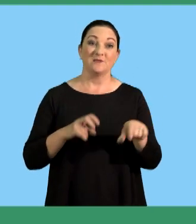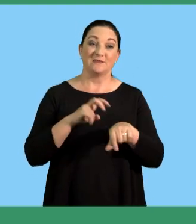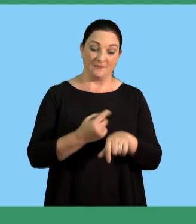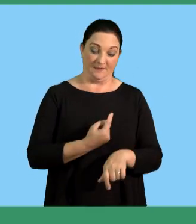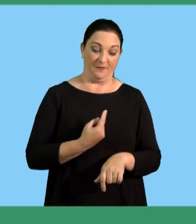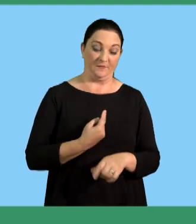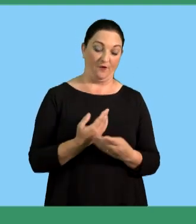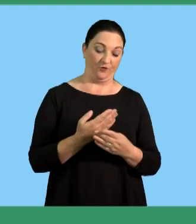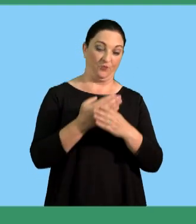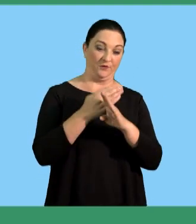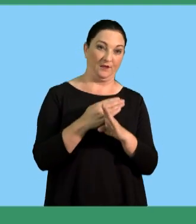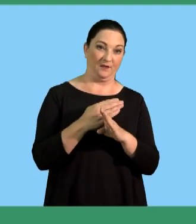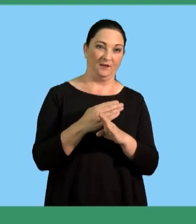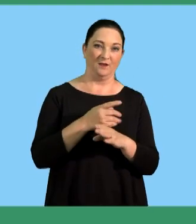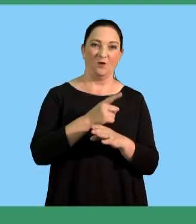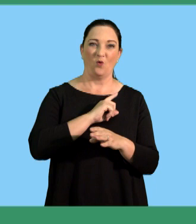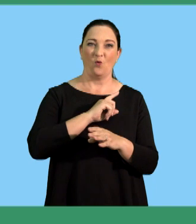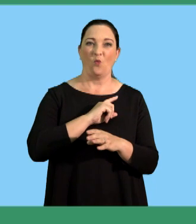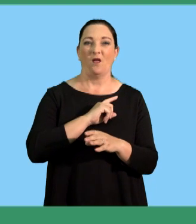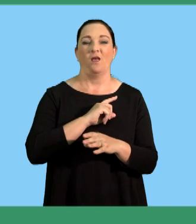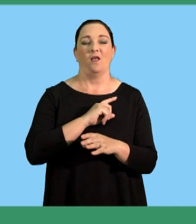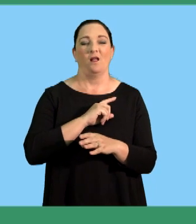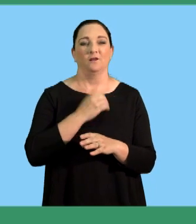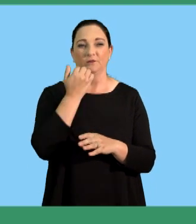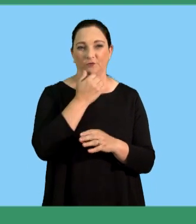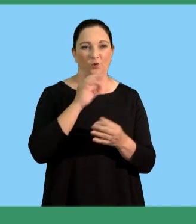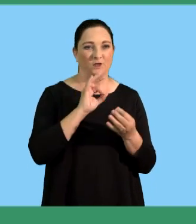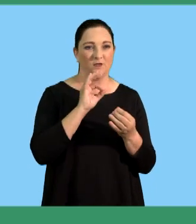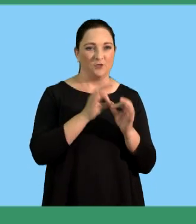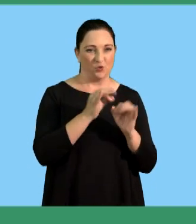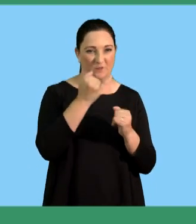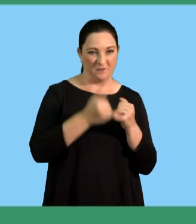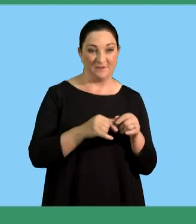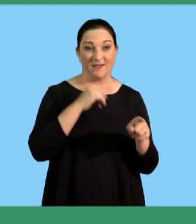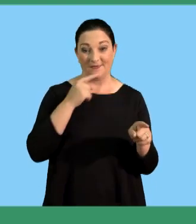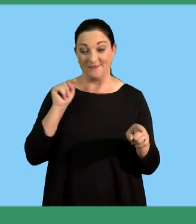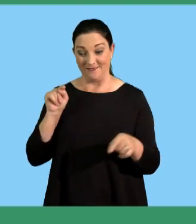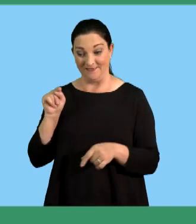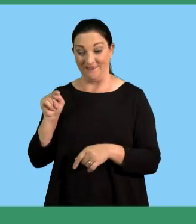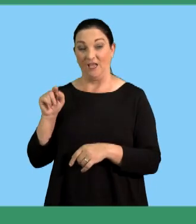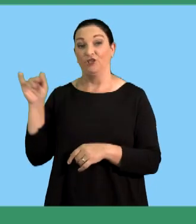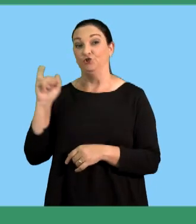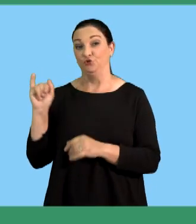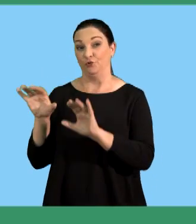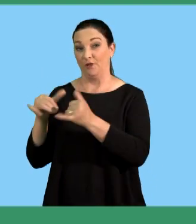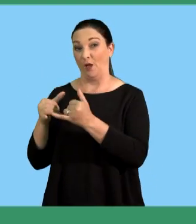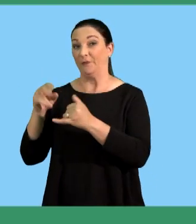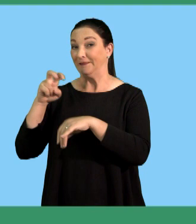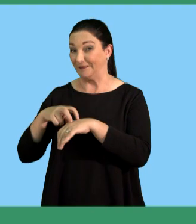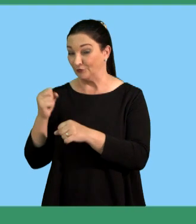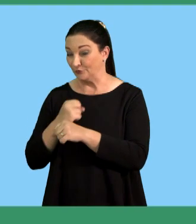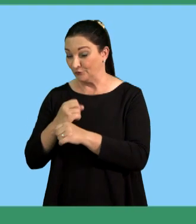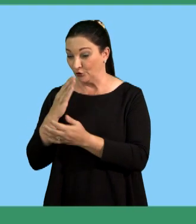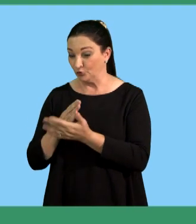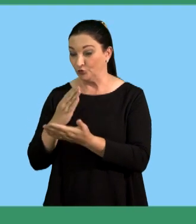needs to protect themselves from fraudulent claims. Therefore, excess payments are